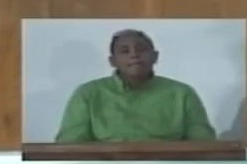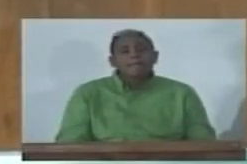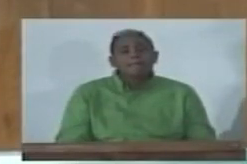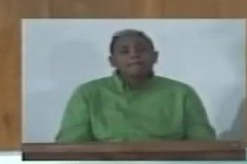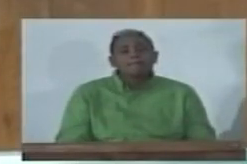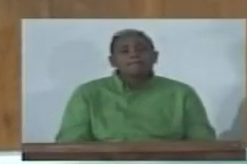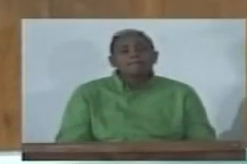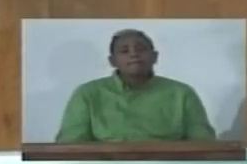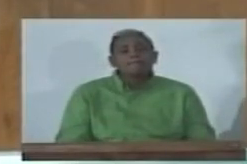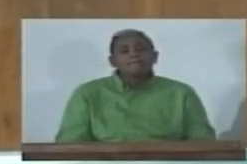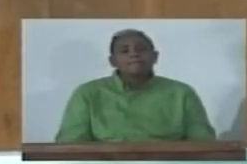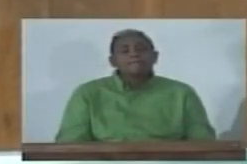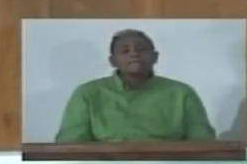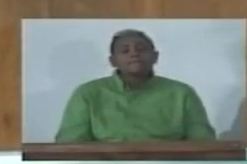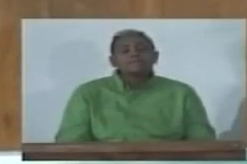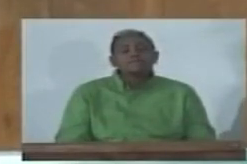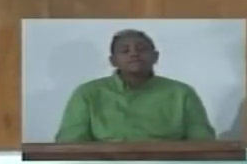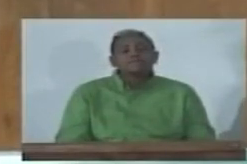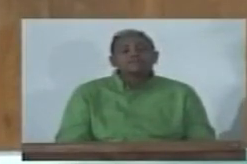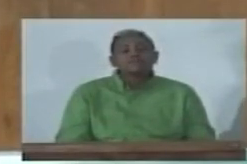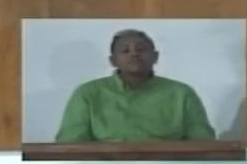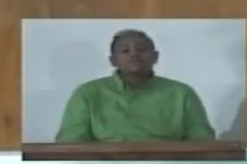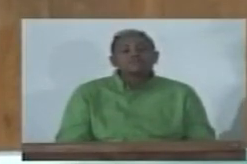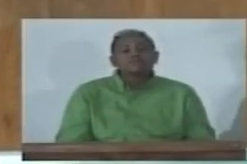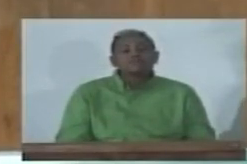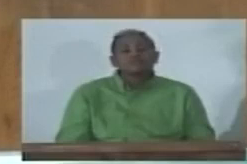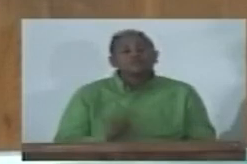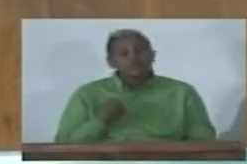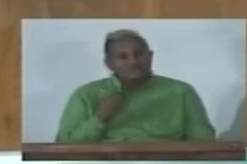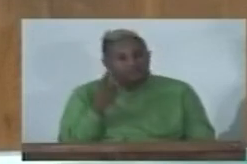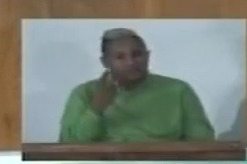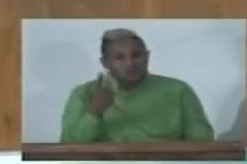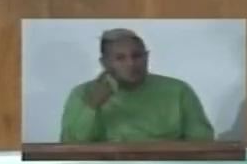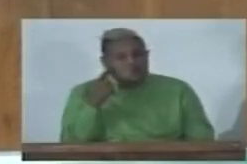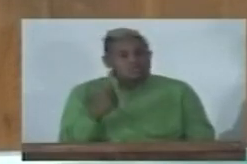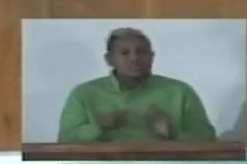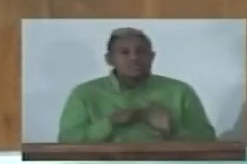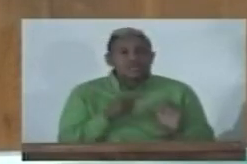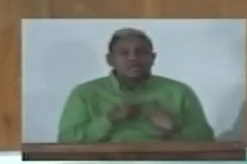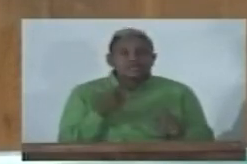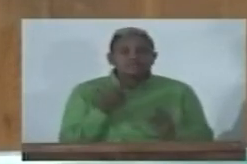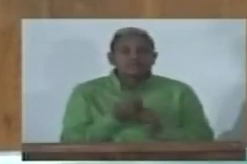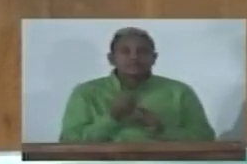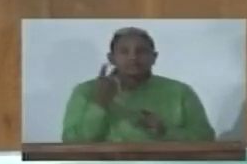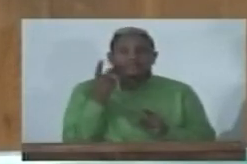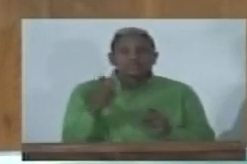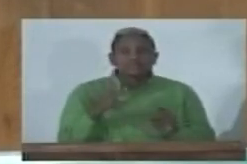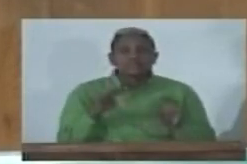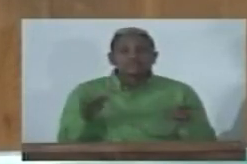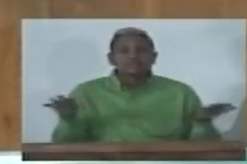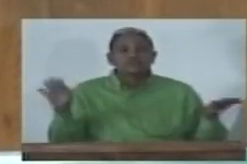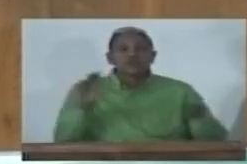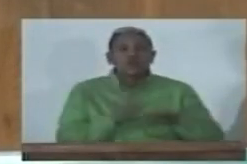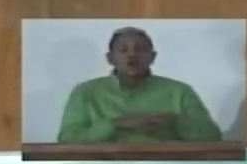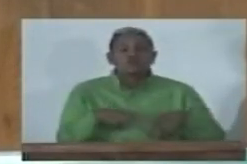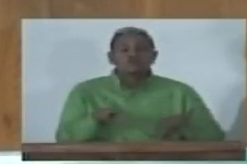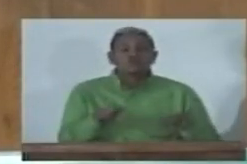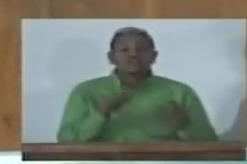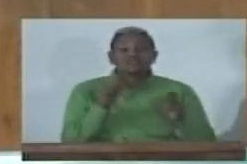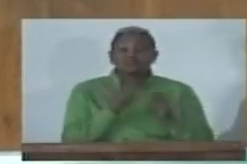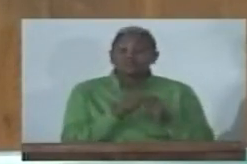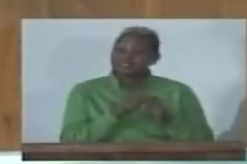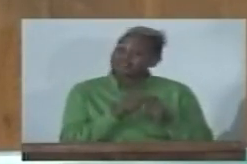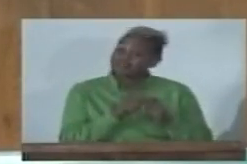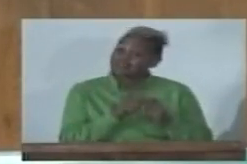about the effects, the very negative effects that have been happening on our roads, particularly, not limited